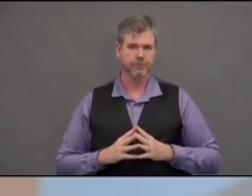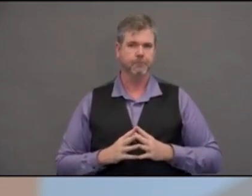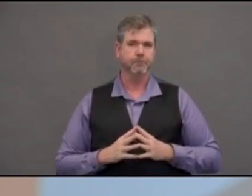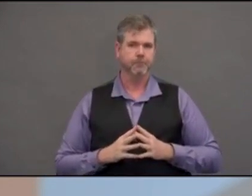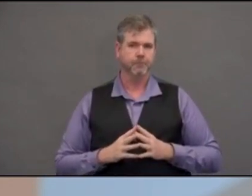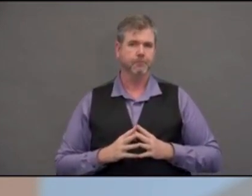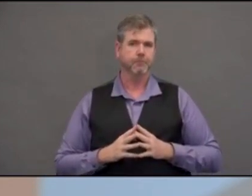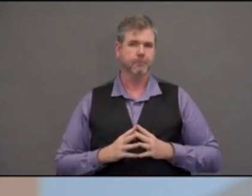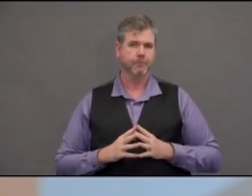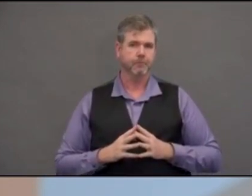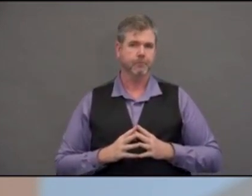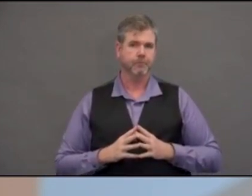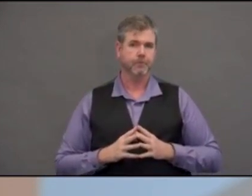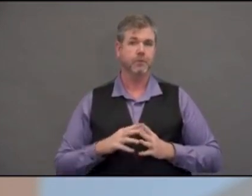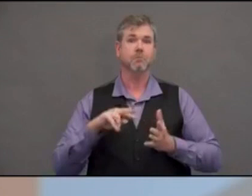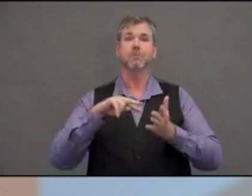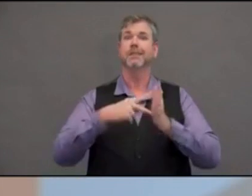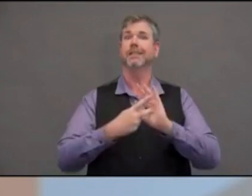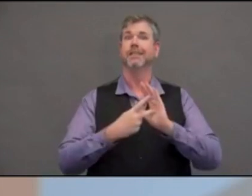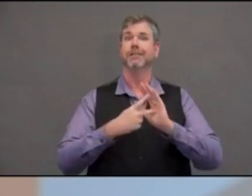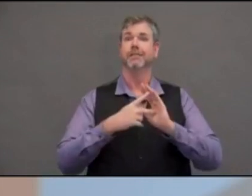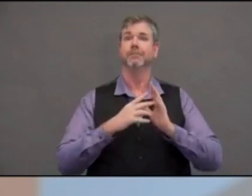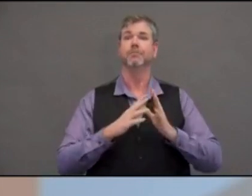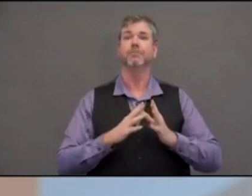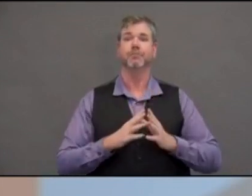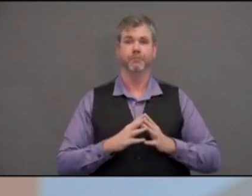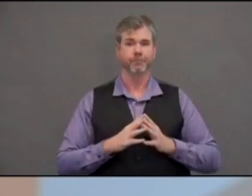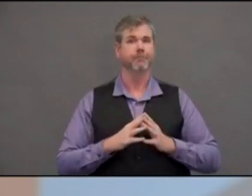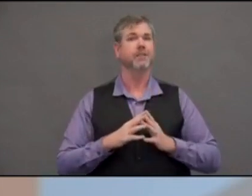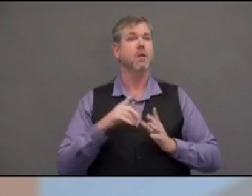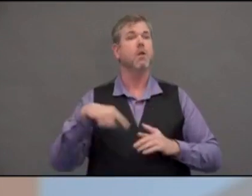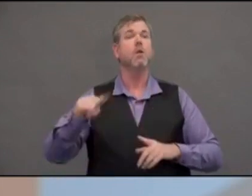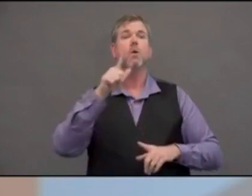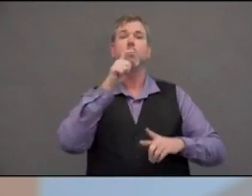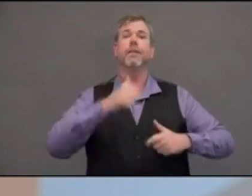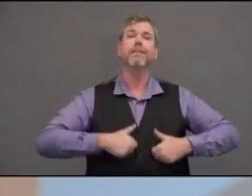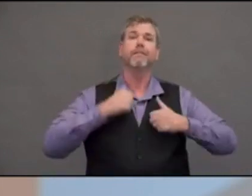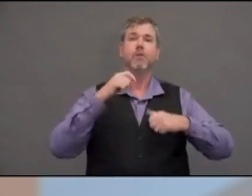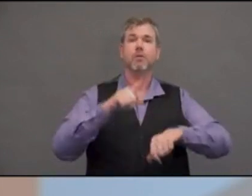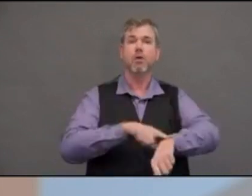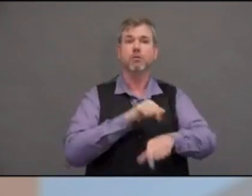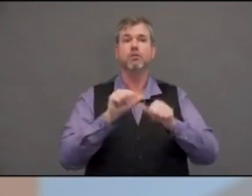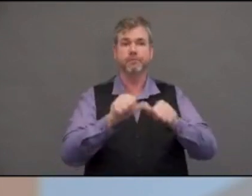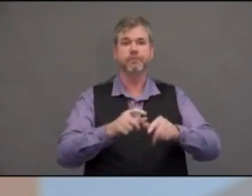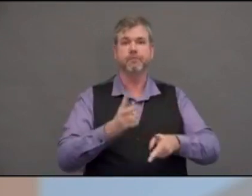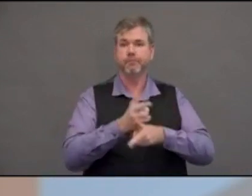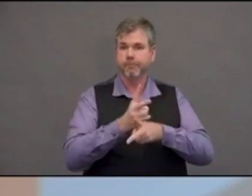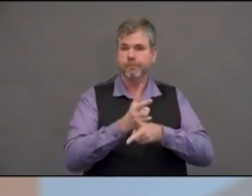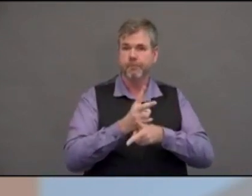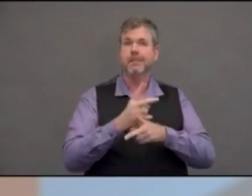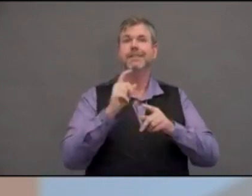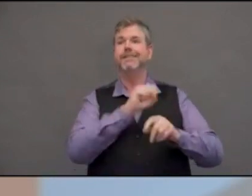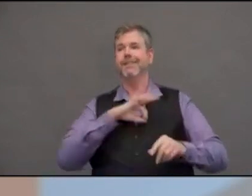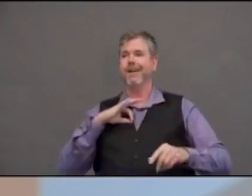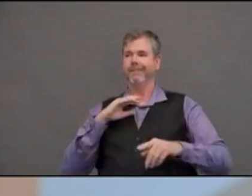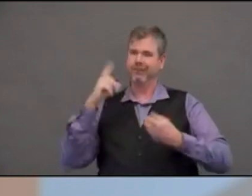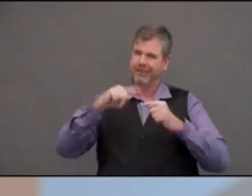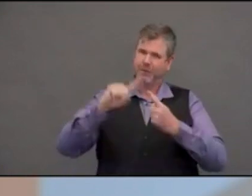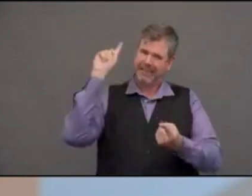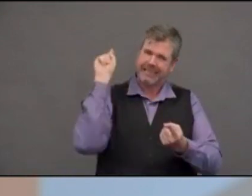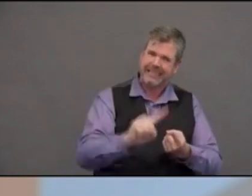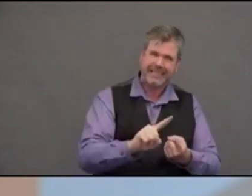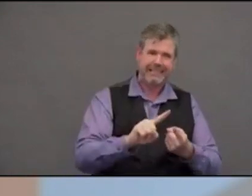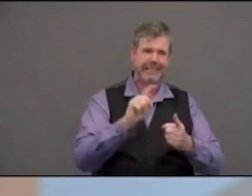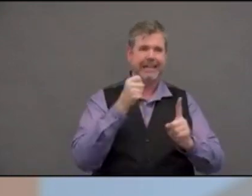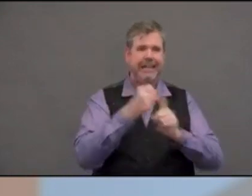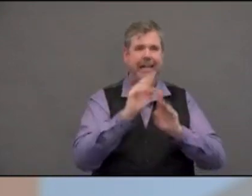not unexpected. But our goal is to actually minimize as much transmission within those facilities. And to do that, I know that we've provided guidance.